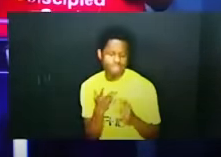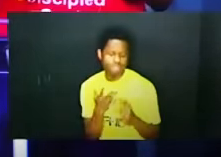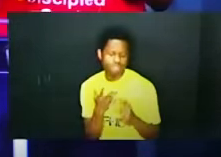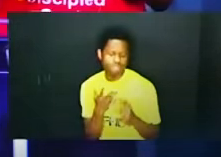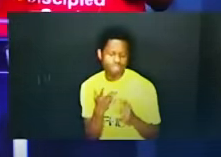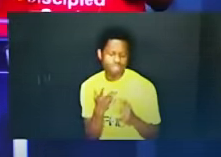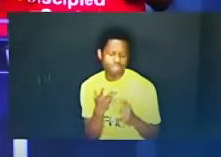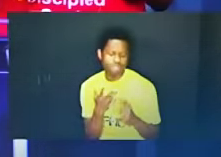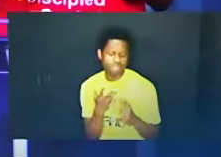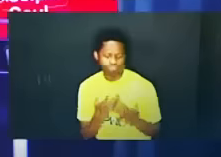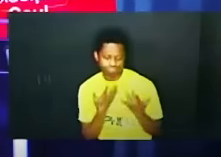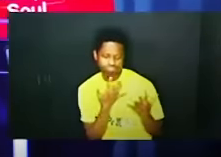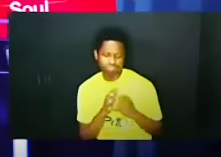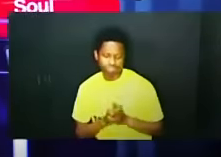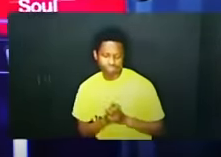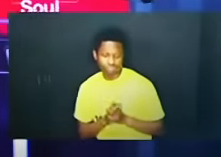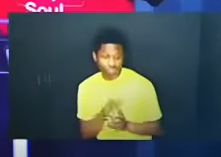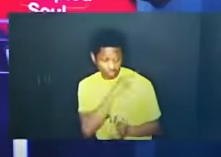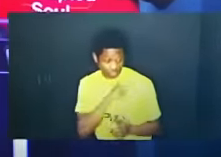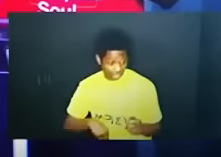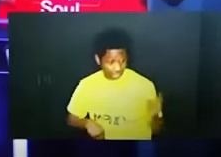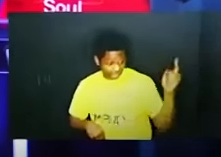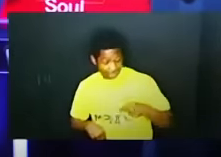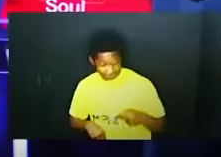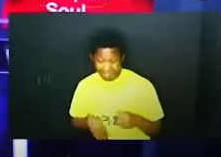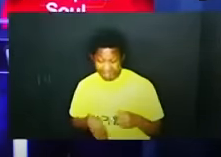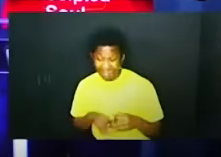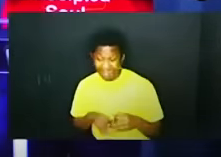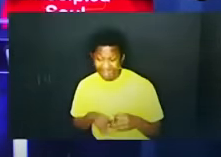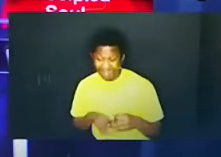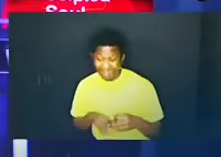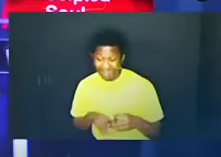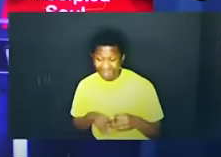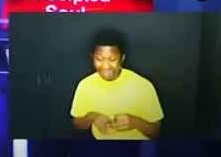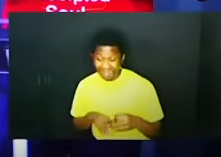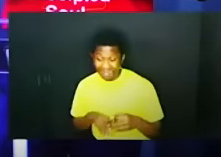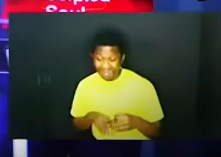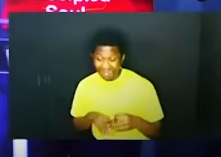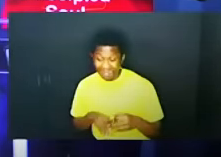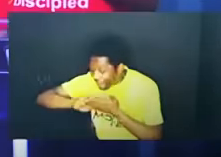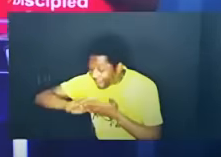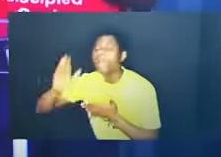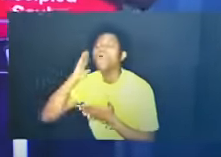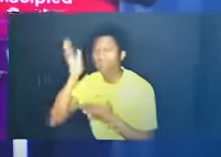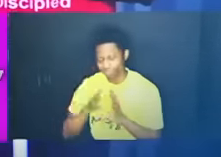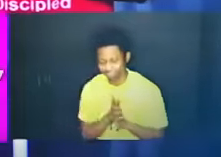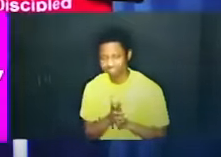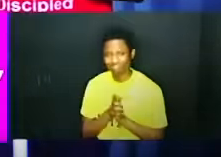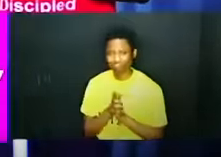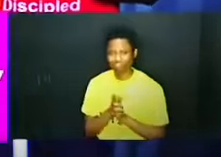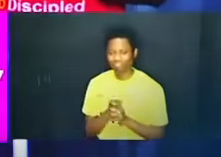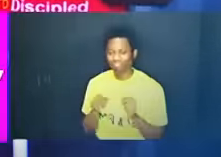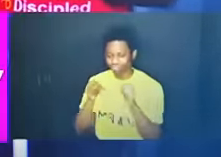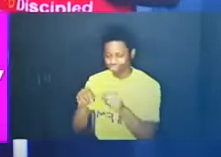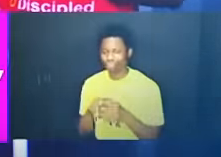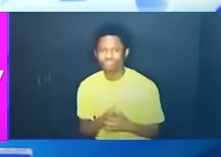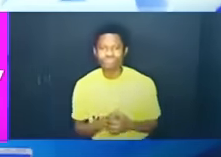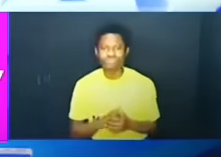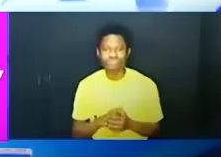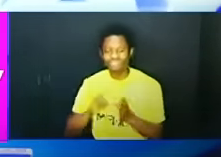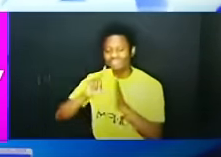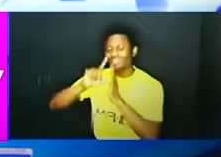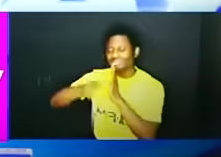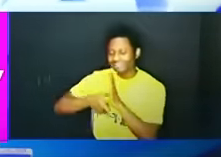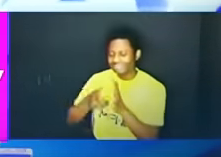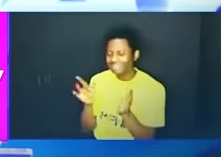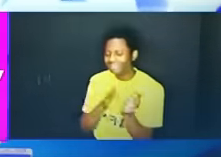Messiah. When he comes, everything will be clear. The next verse. Then